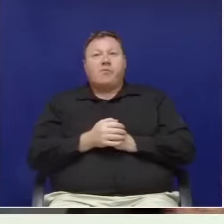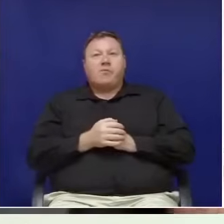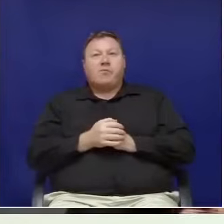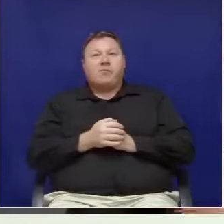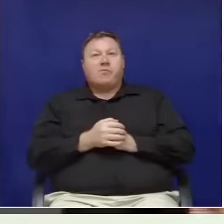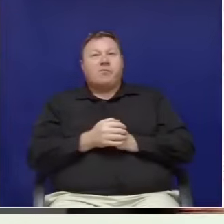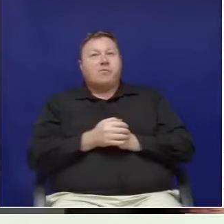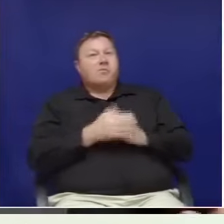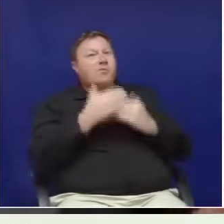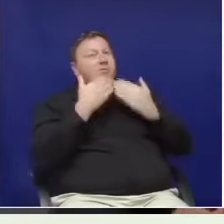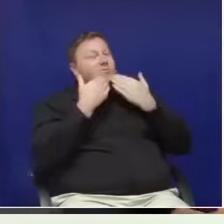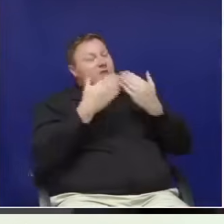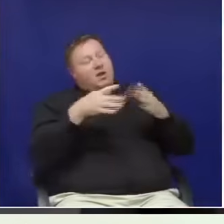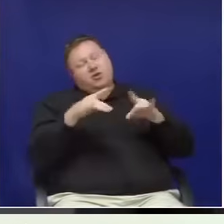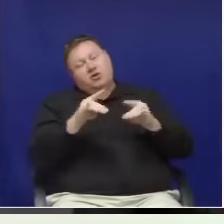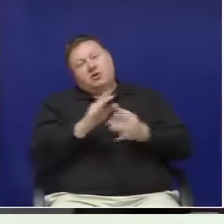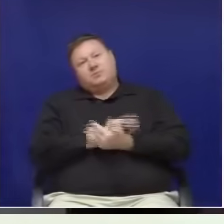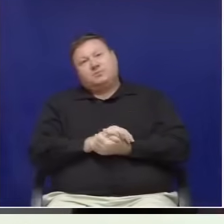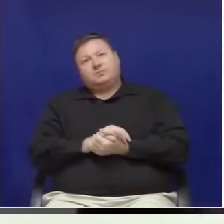Thank you, Chair.